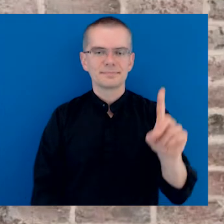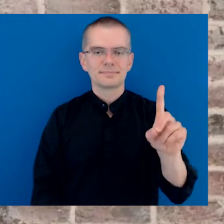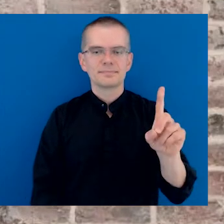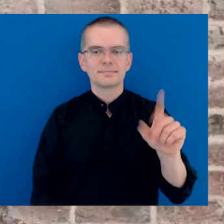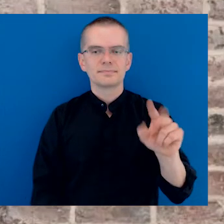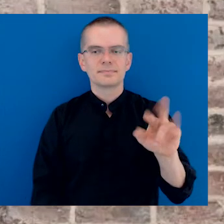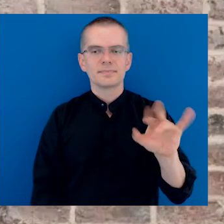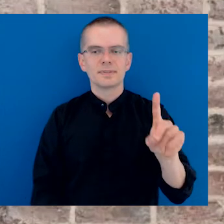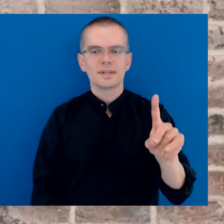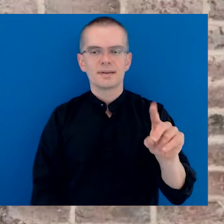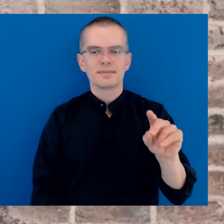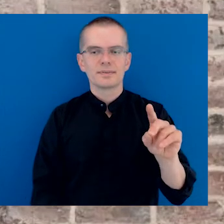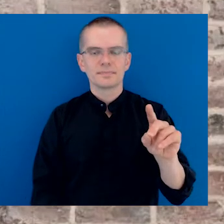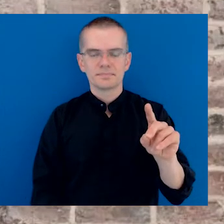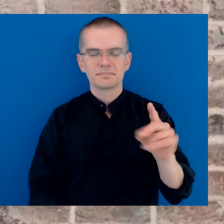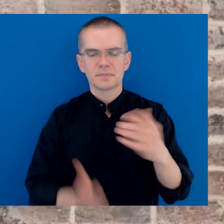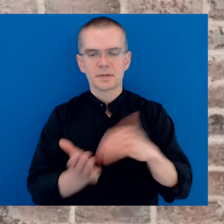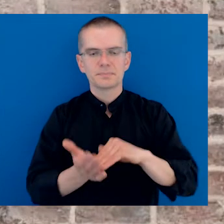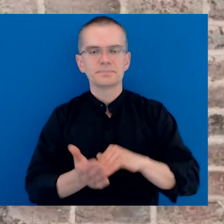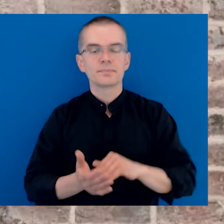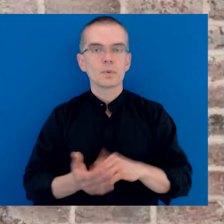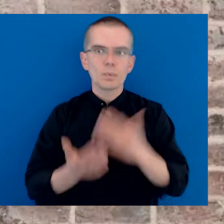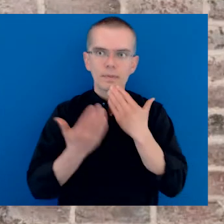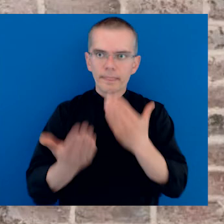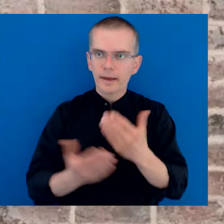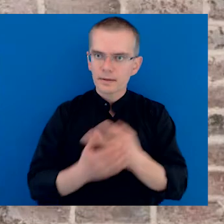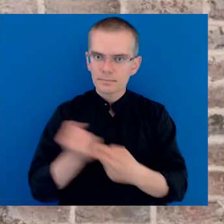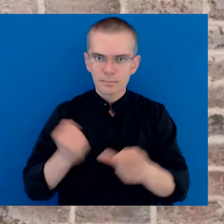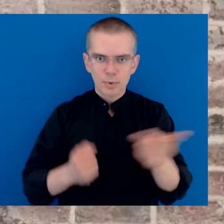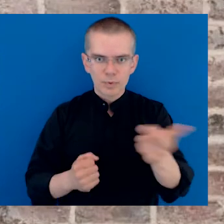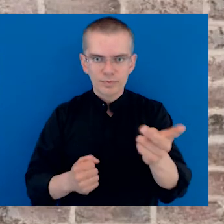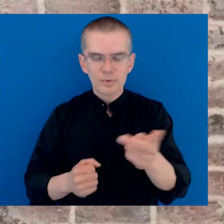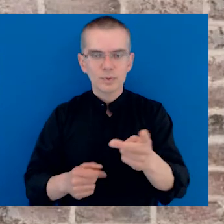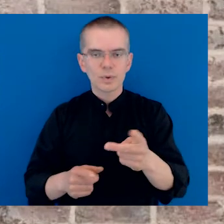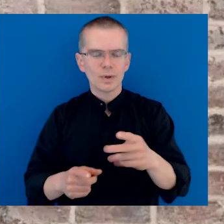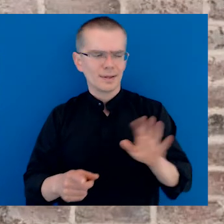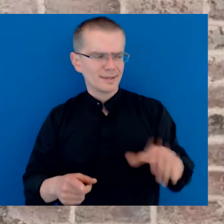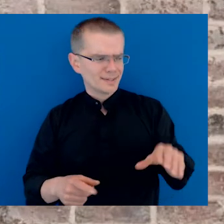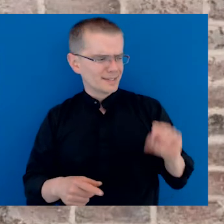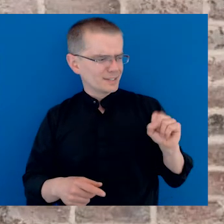thank both of you. This has been delightful.